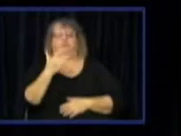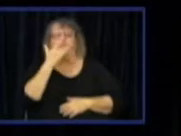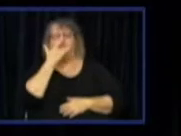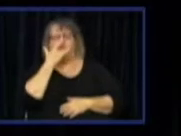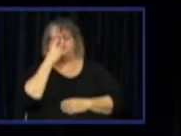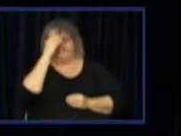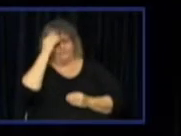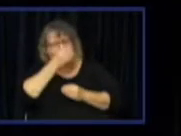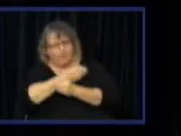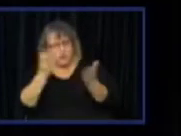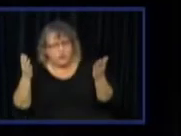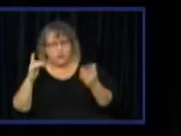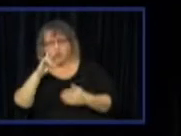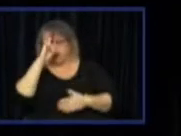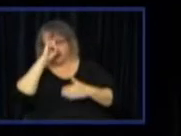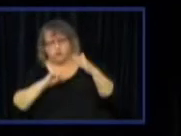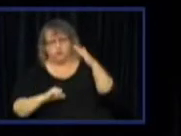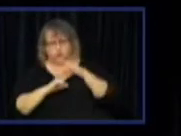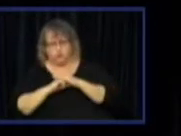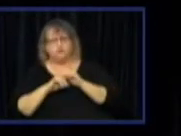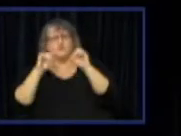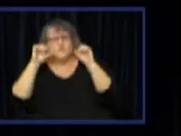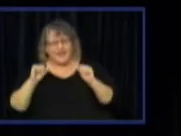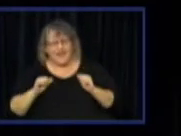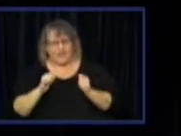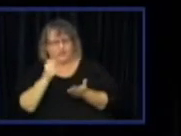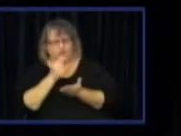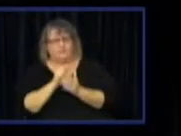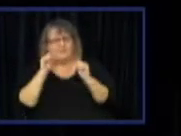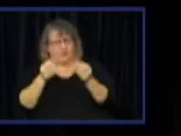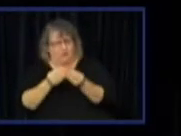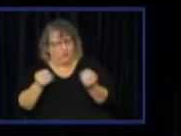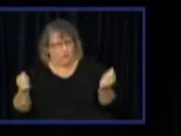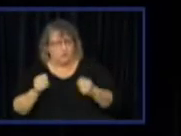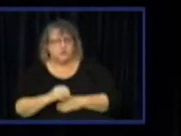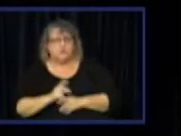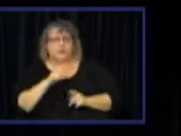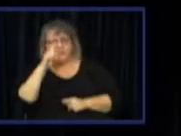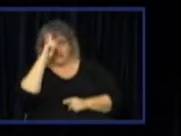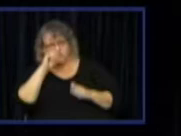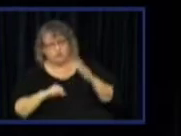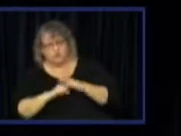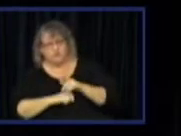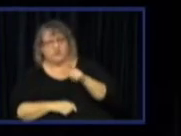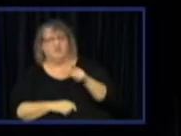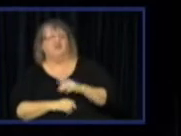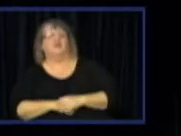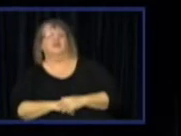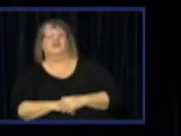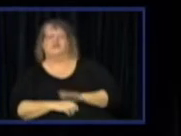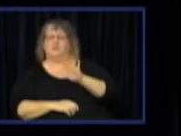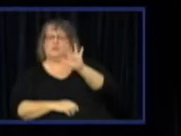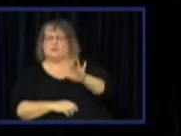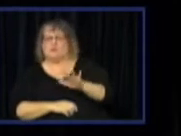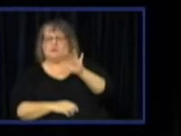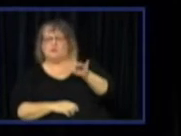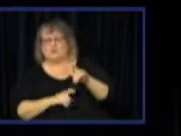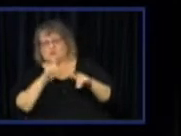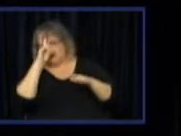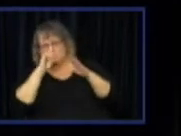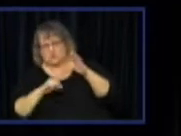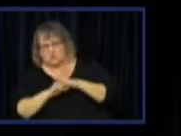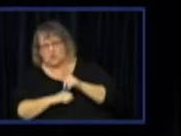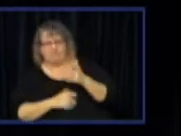to know is that stroke is a treatable disease. A lot of times people see stroke as an endpoint, meaning the stroke